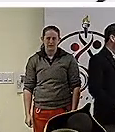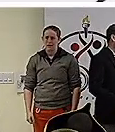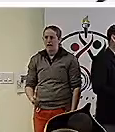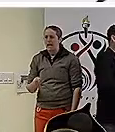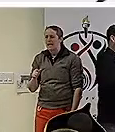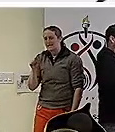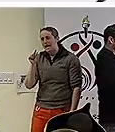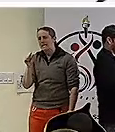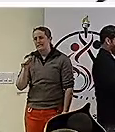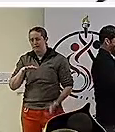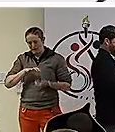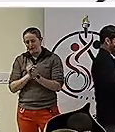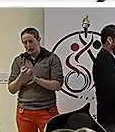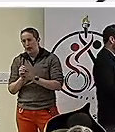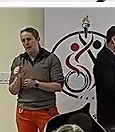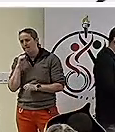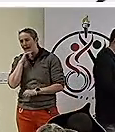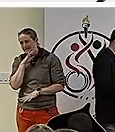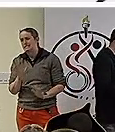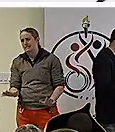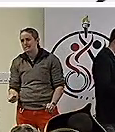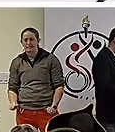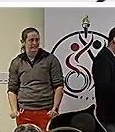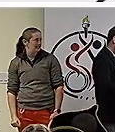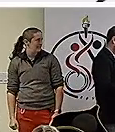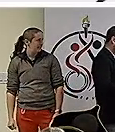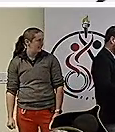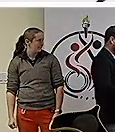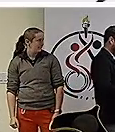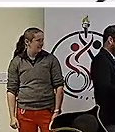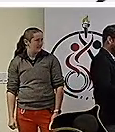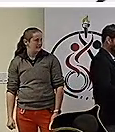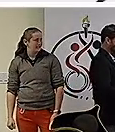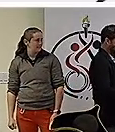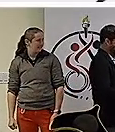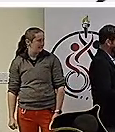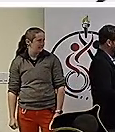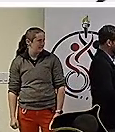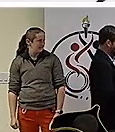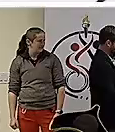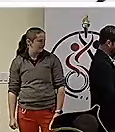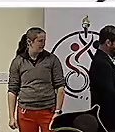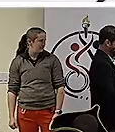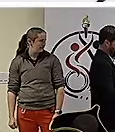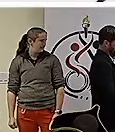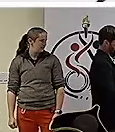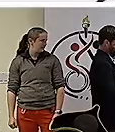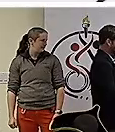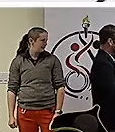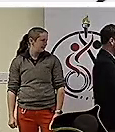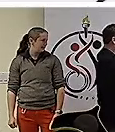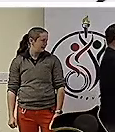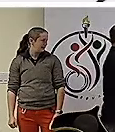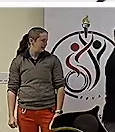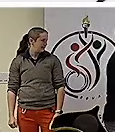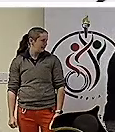Okay. Yeah. Oh, watch it, this is gonna slide. Yeah.